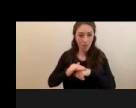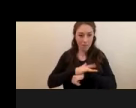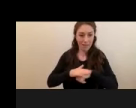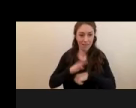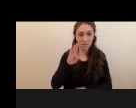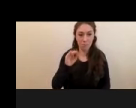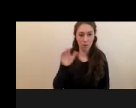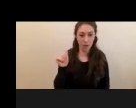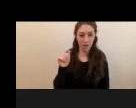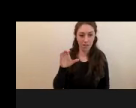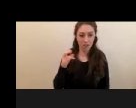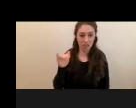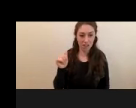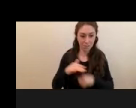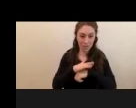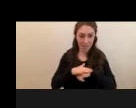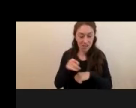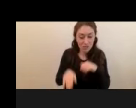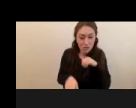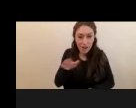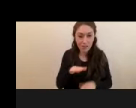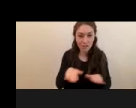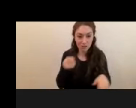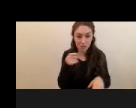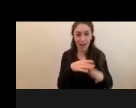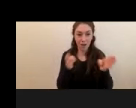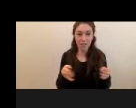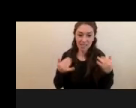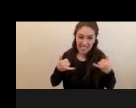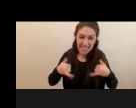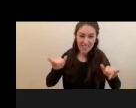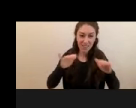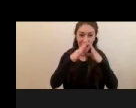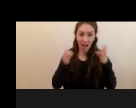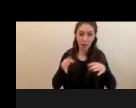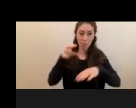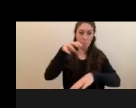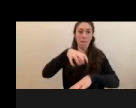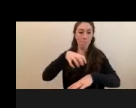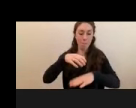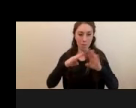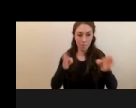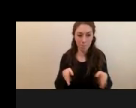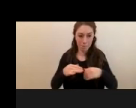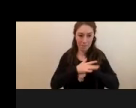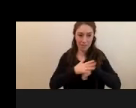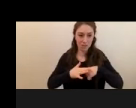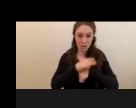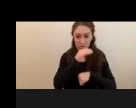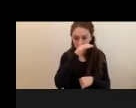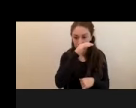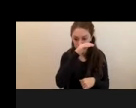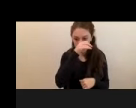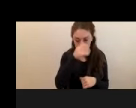house, she raised her children there, is still located on the beach in the SpaceX